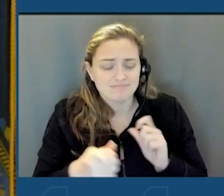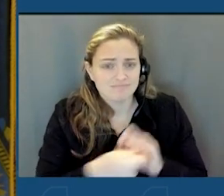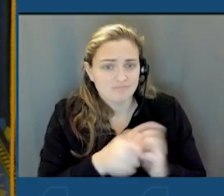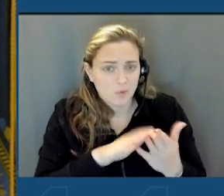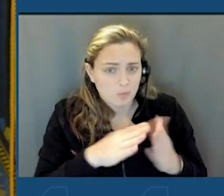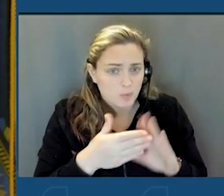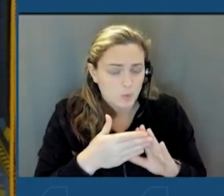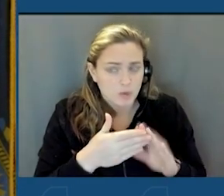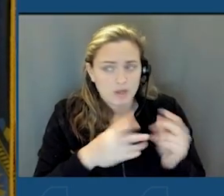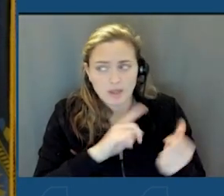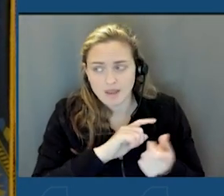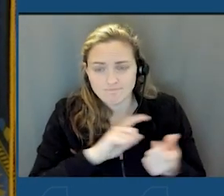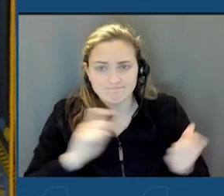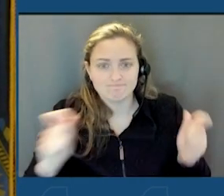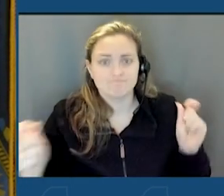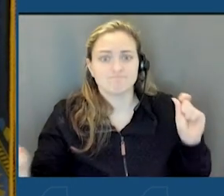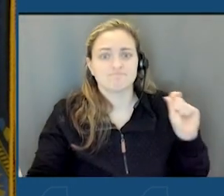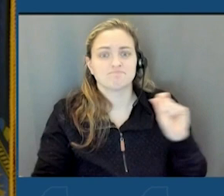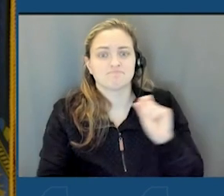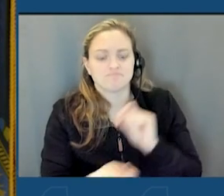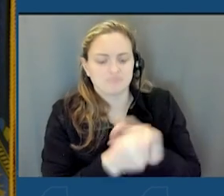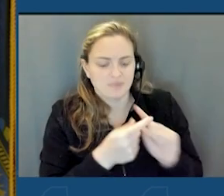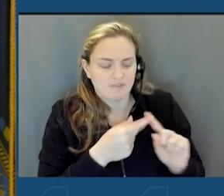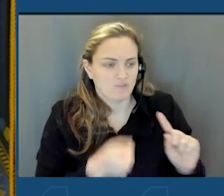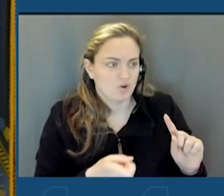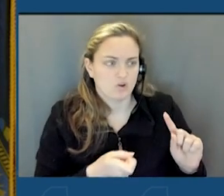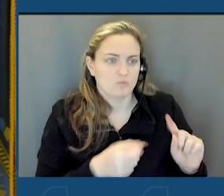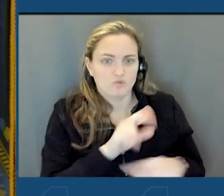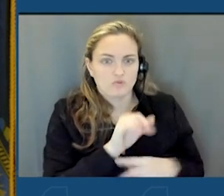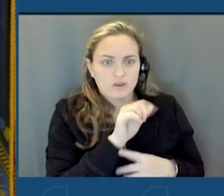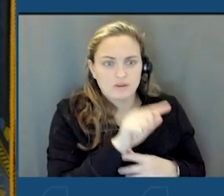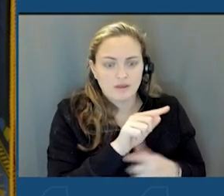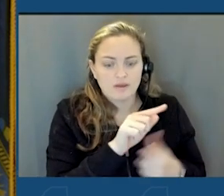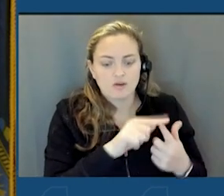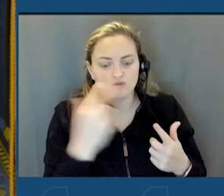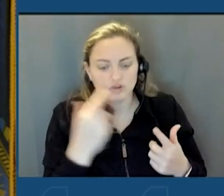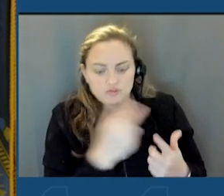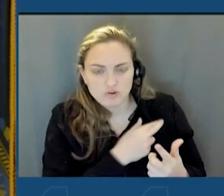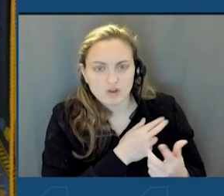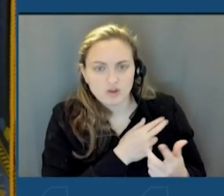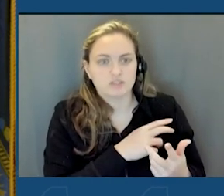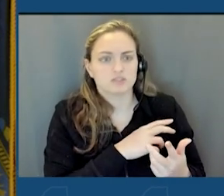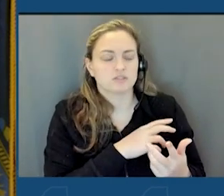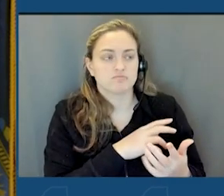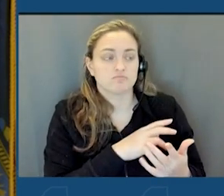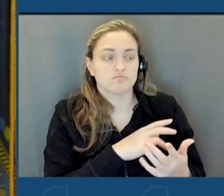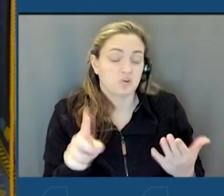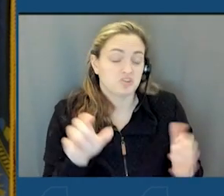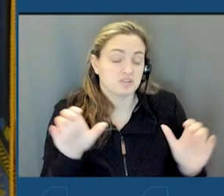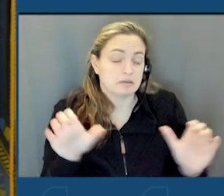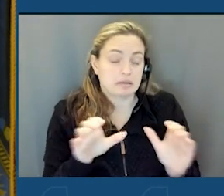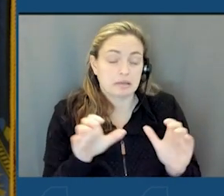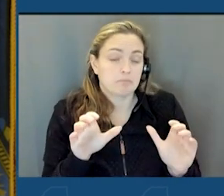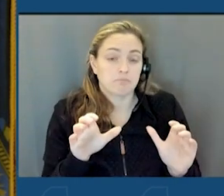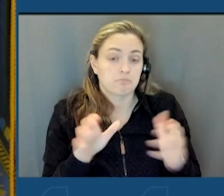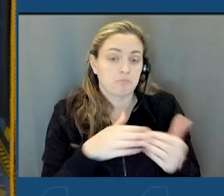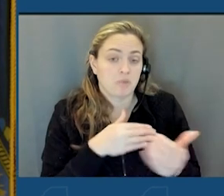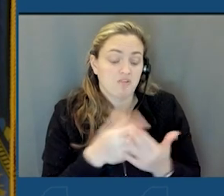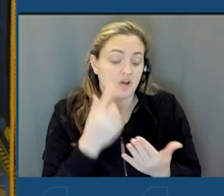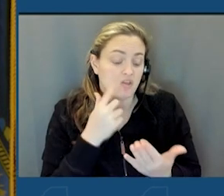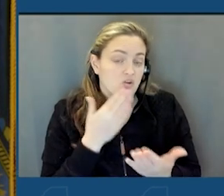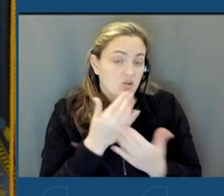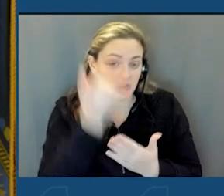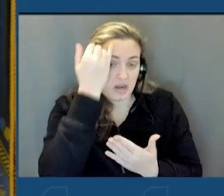around and go from the retail to the restaurants. So I just kind of did whatever I thought was a good